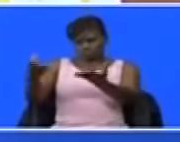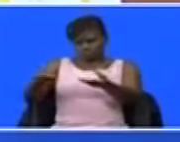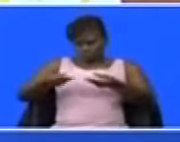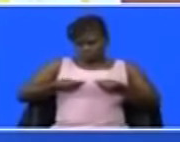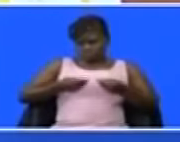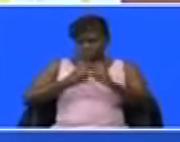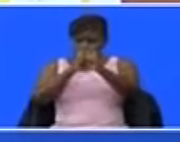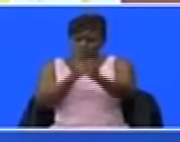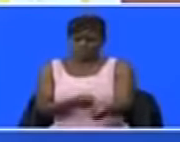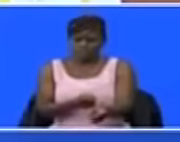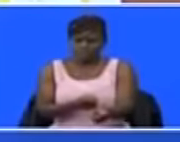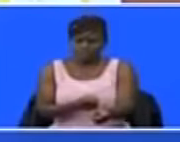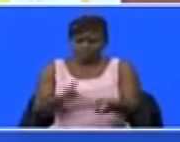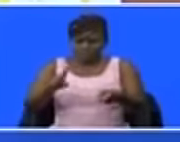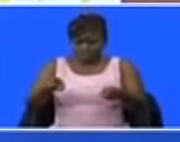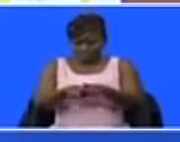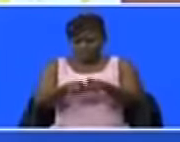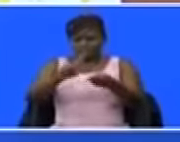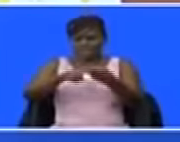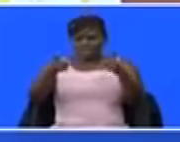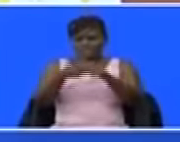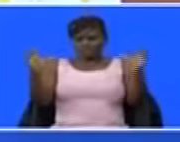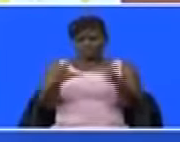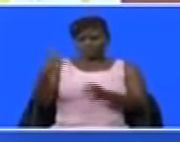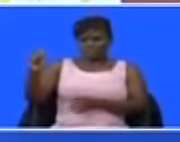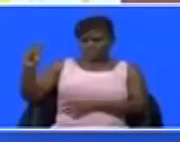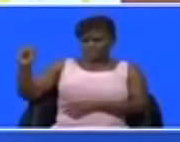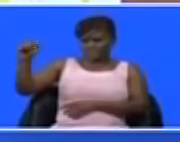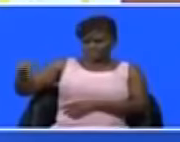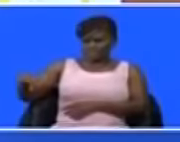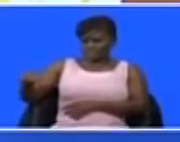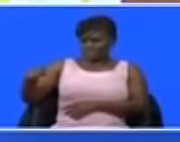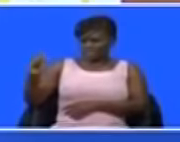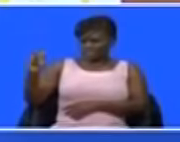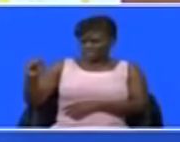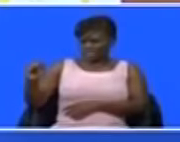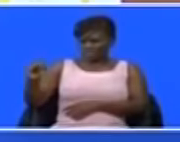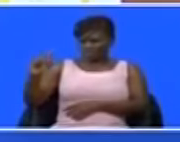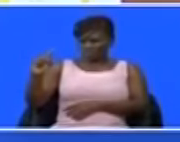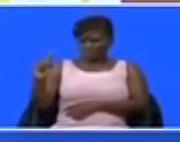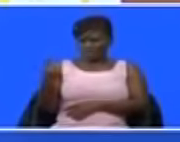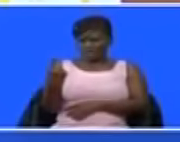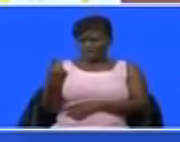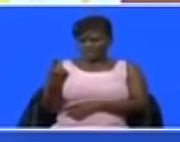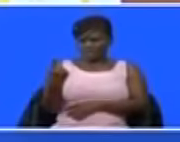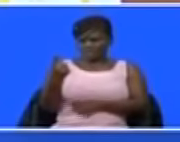award as Standard Group and KTN. KTN is actually one of the divisions of Standard